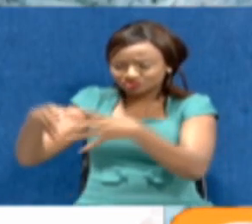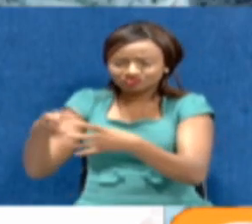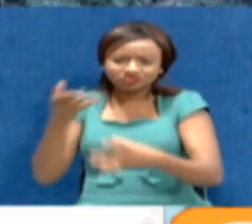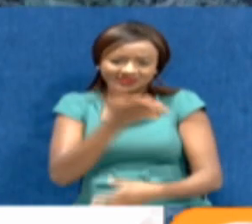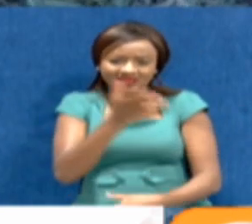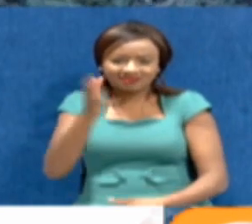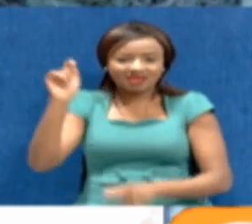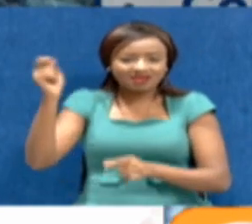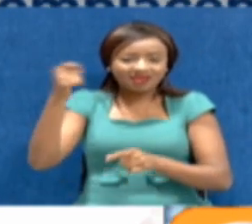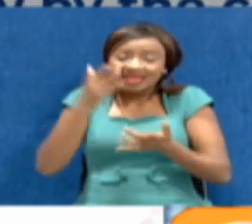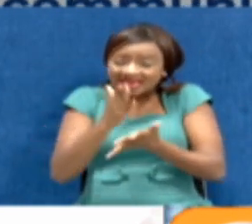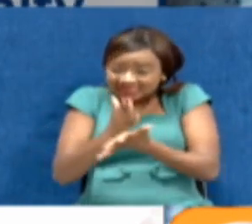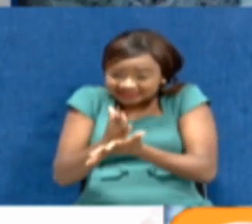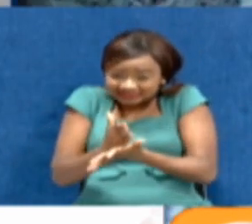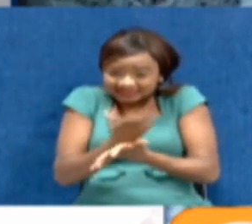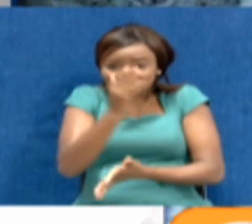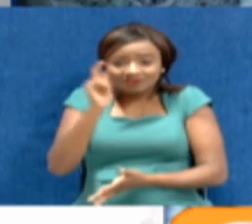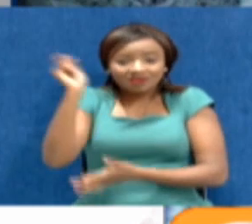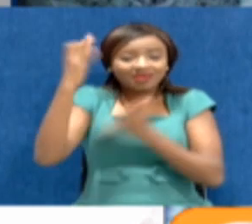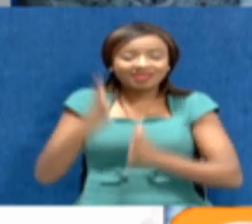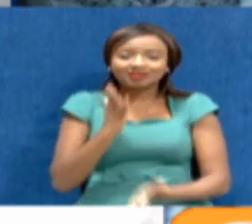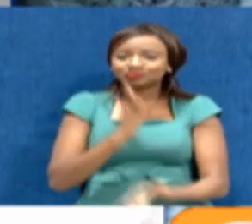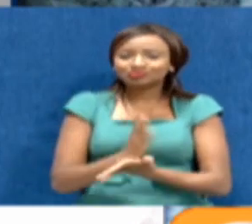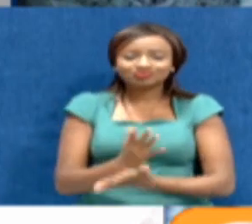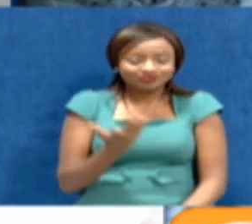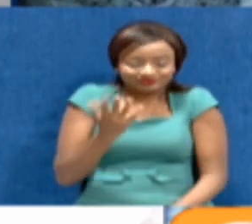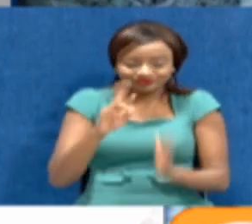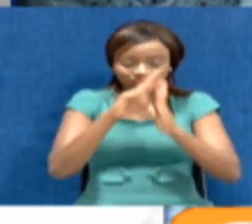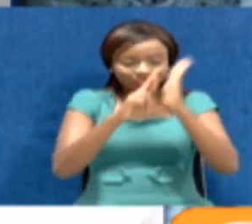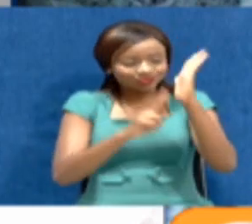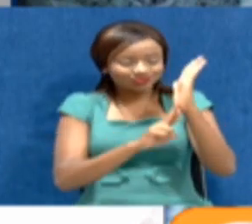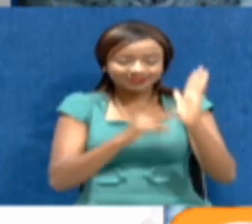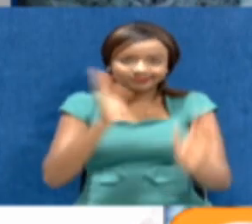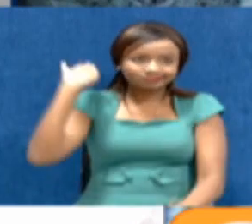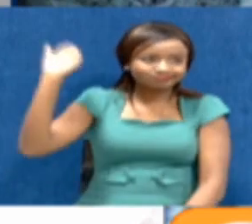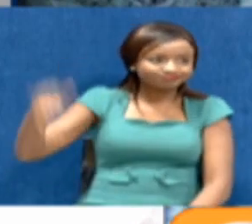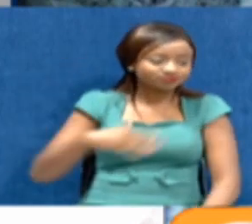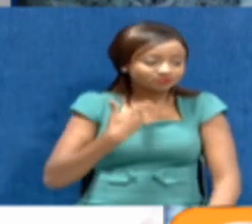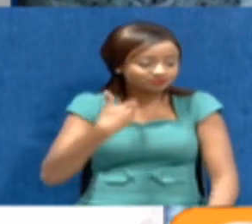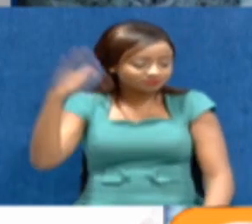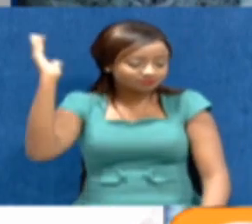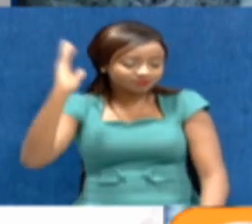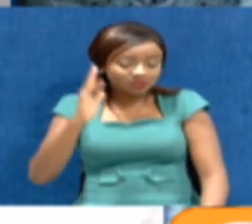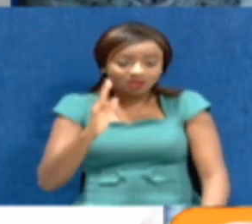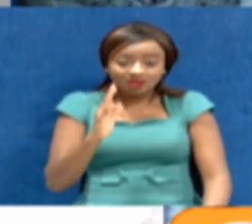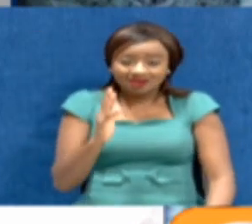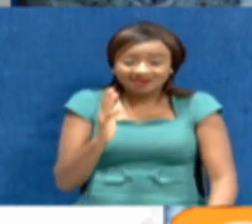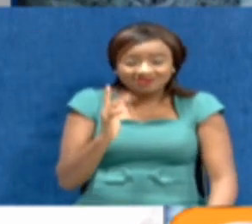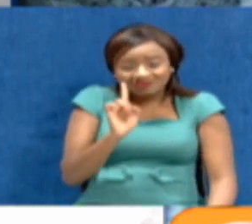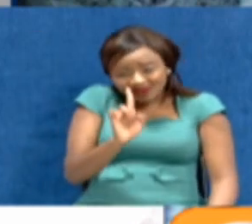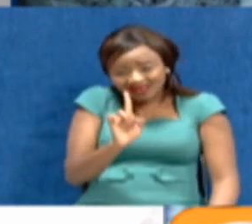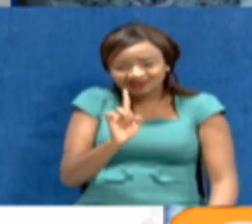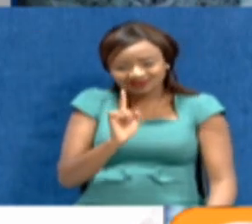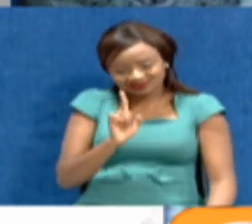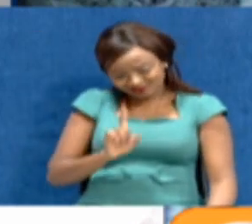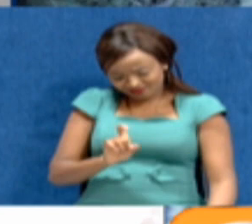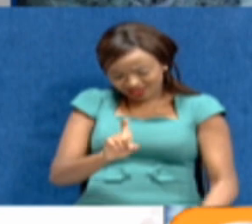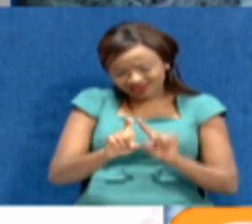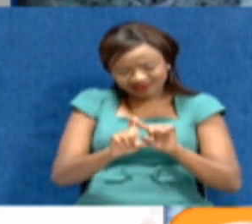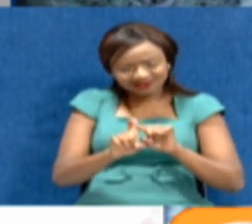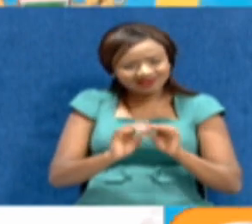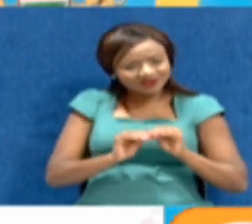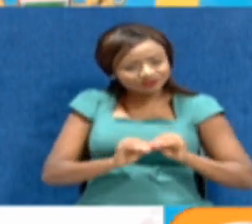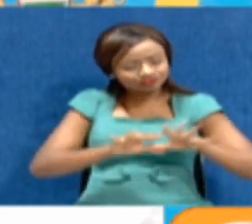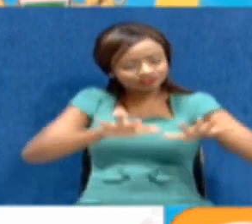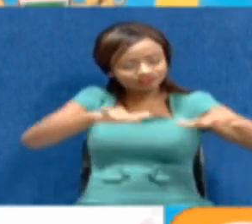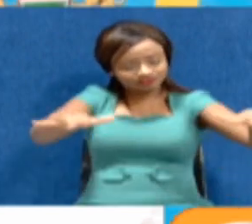ministry says some Kenyans have simply refused to adhere to measures put in place despite the virus spreading into